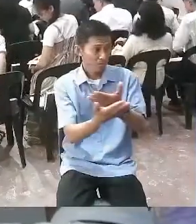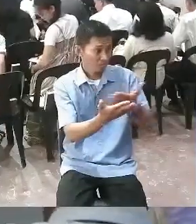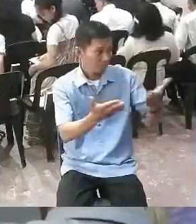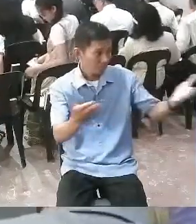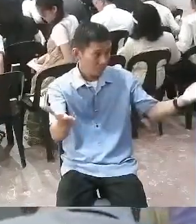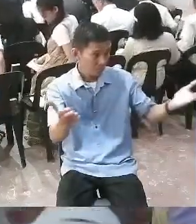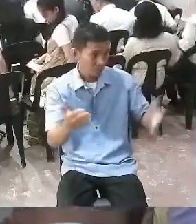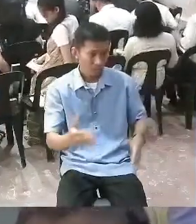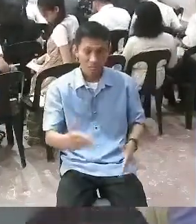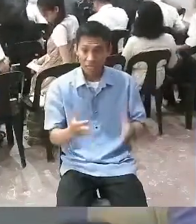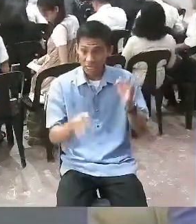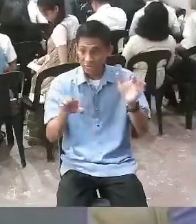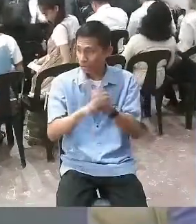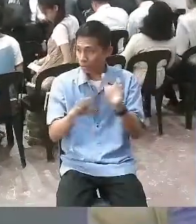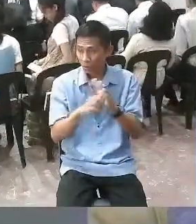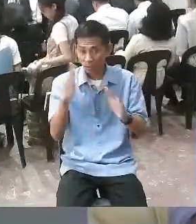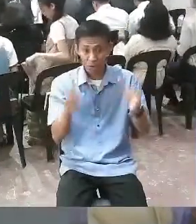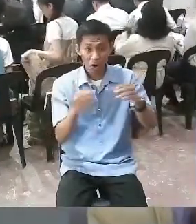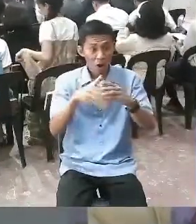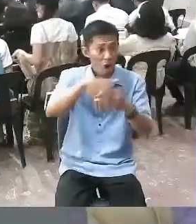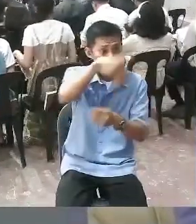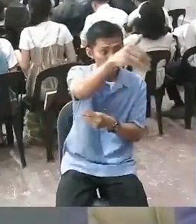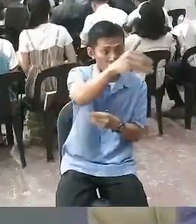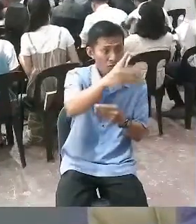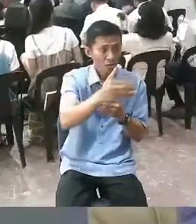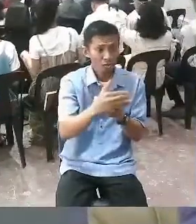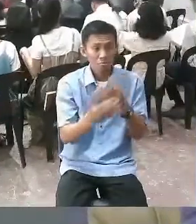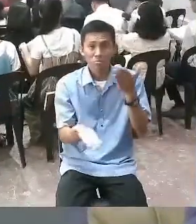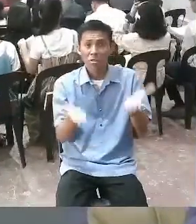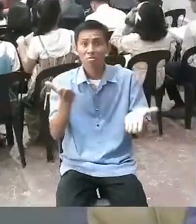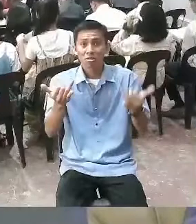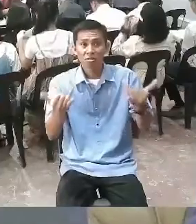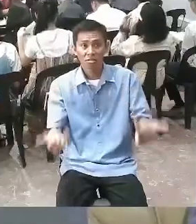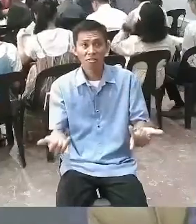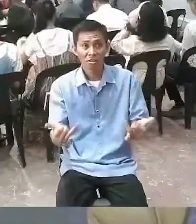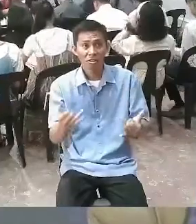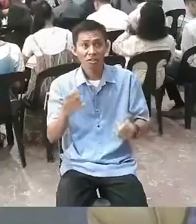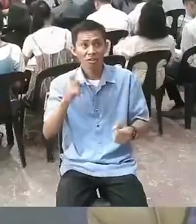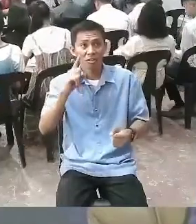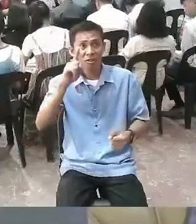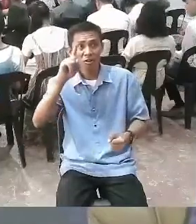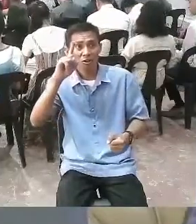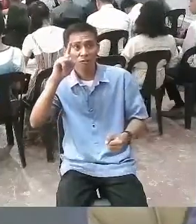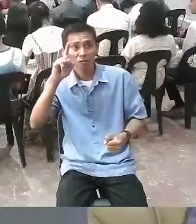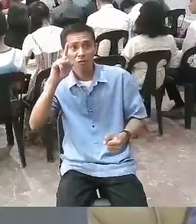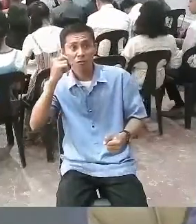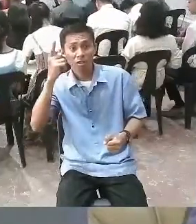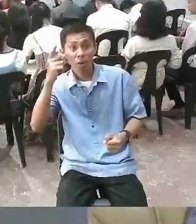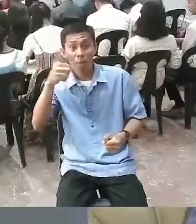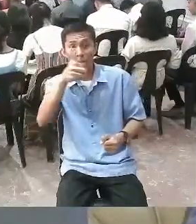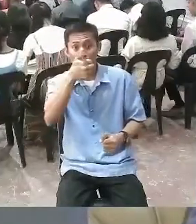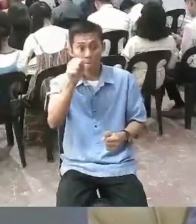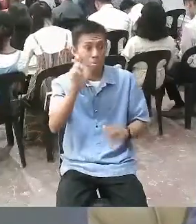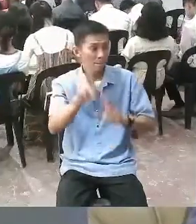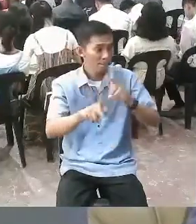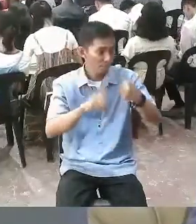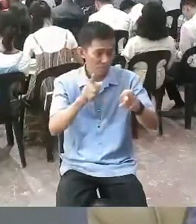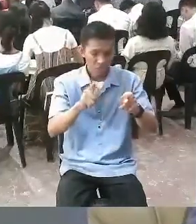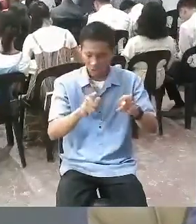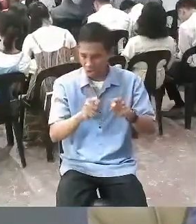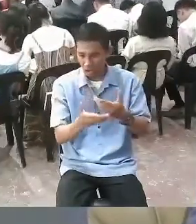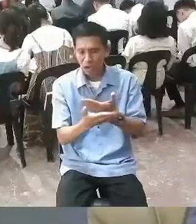If you were to go out and today the first 10 people that you